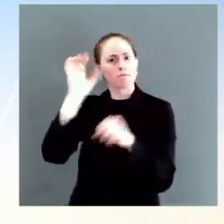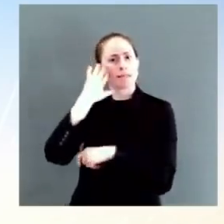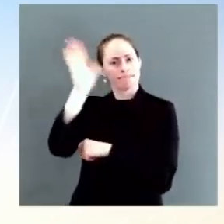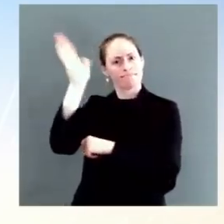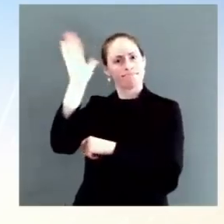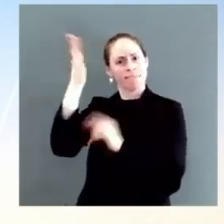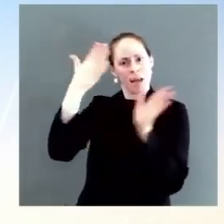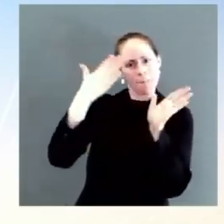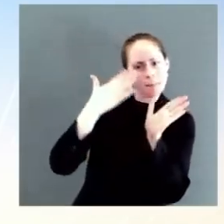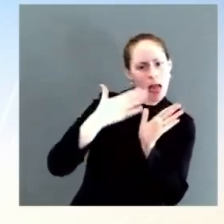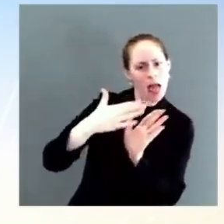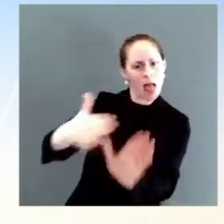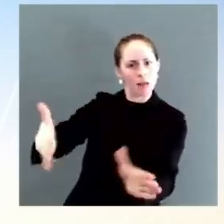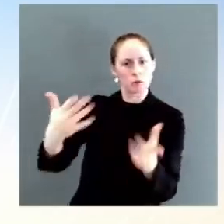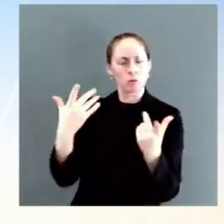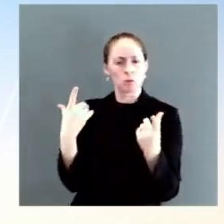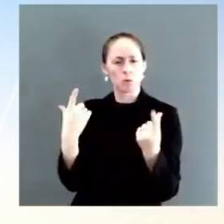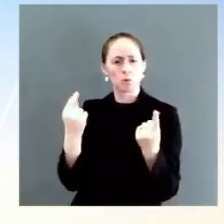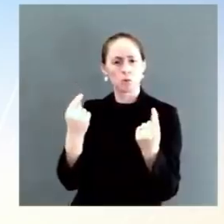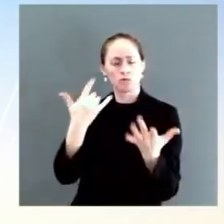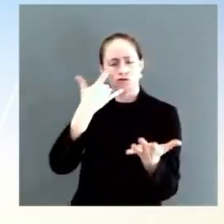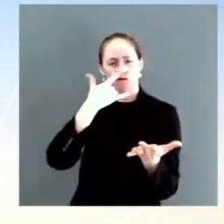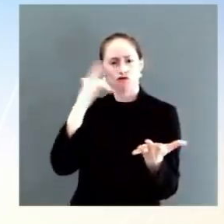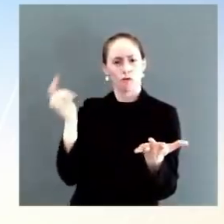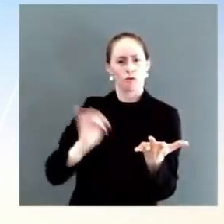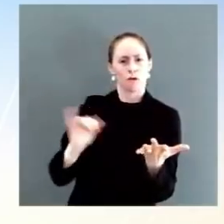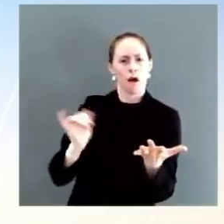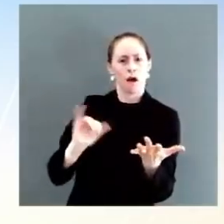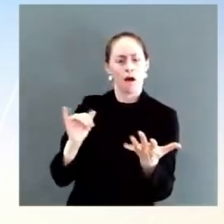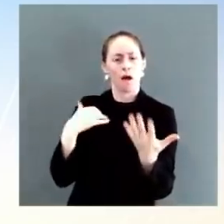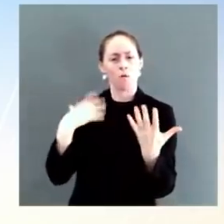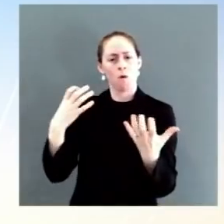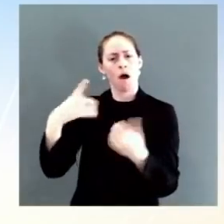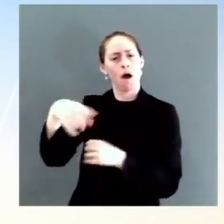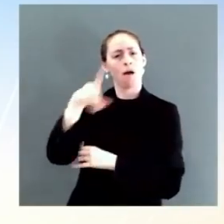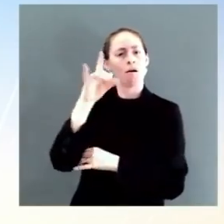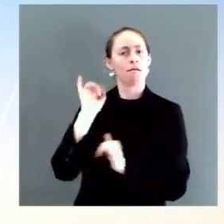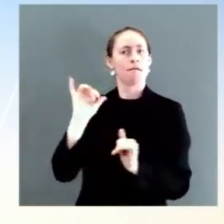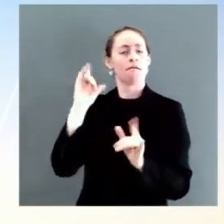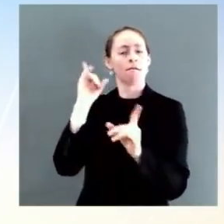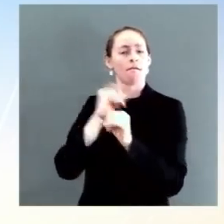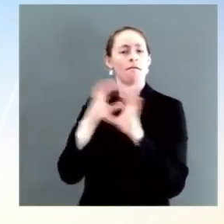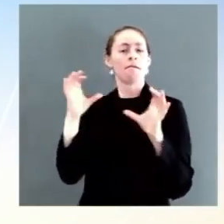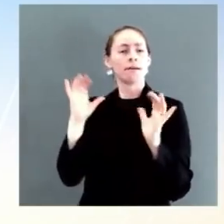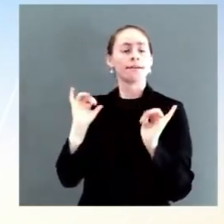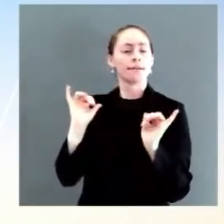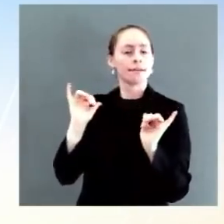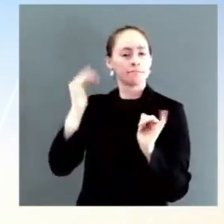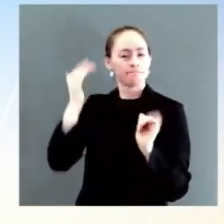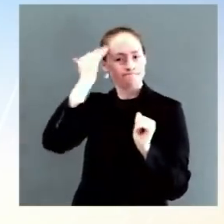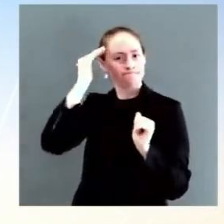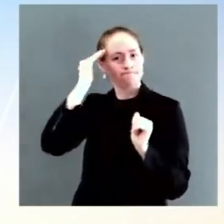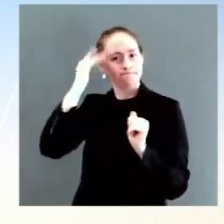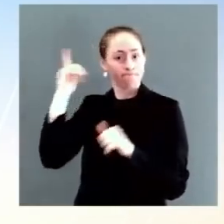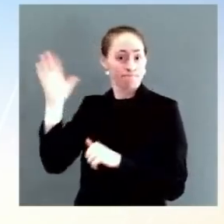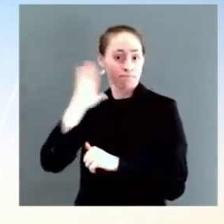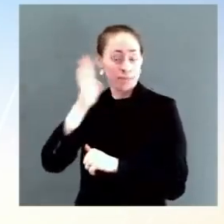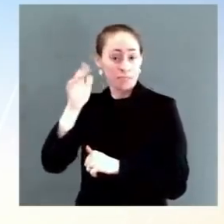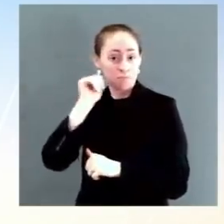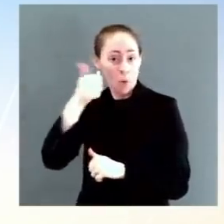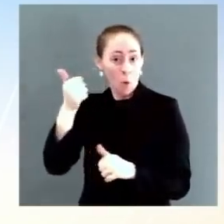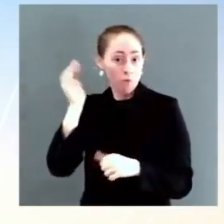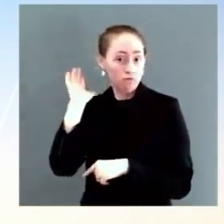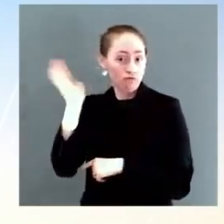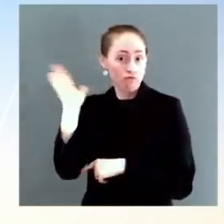expect, as some of you have asked, that really this is also about, not just requirements and restrictions, many of which we've announced, some